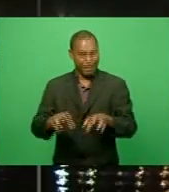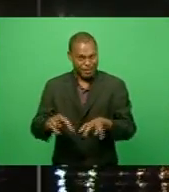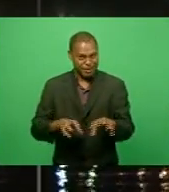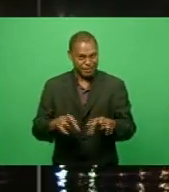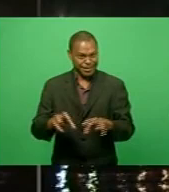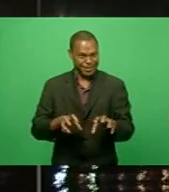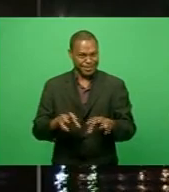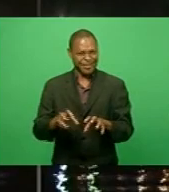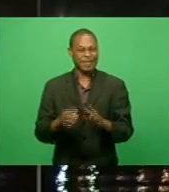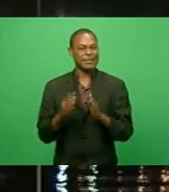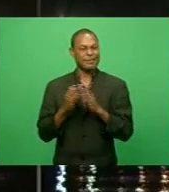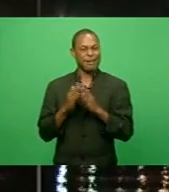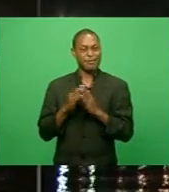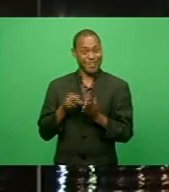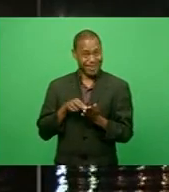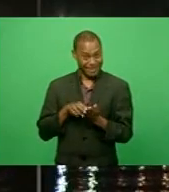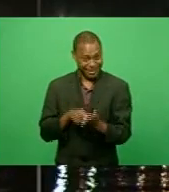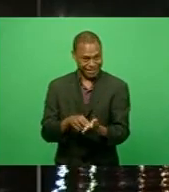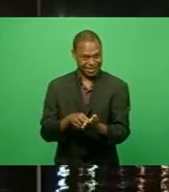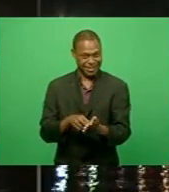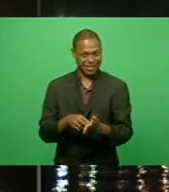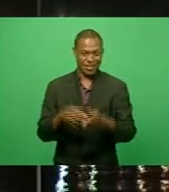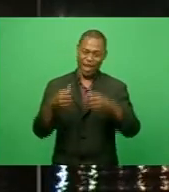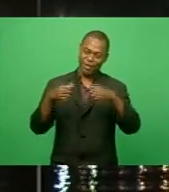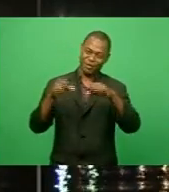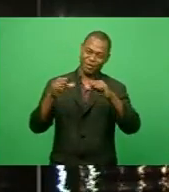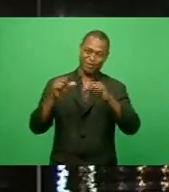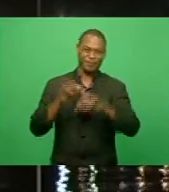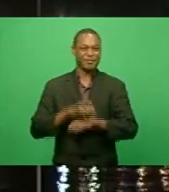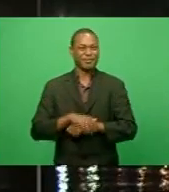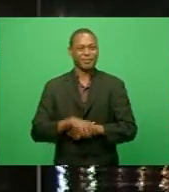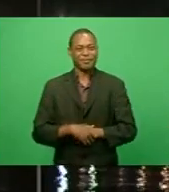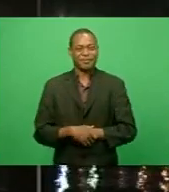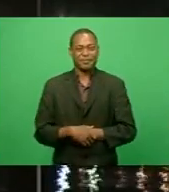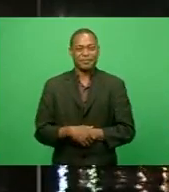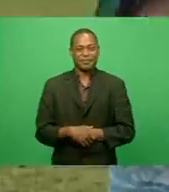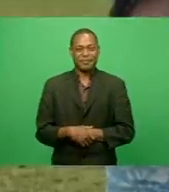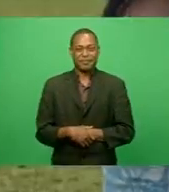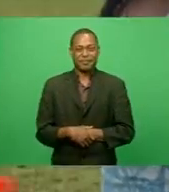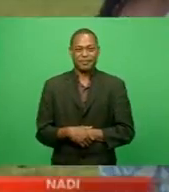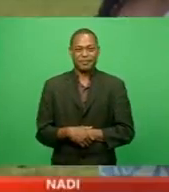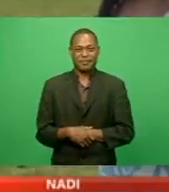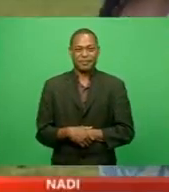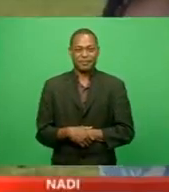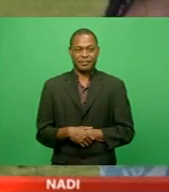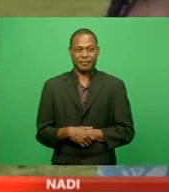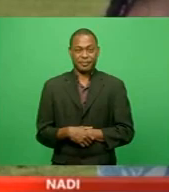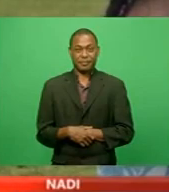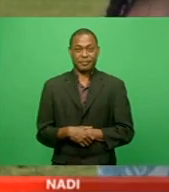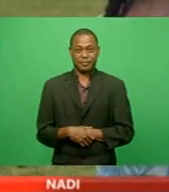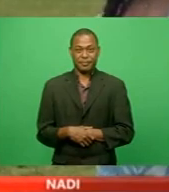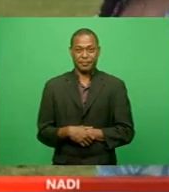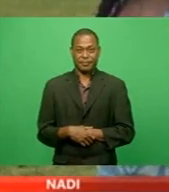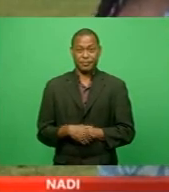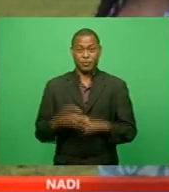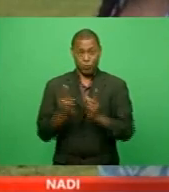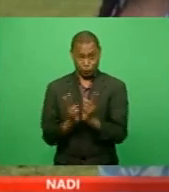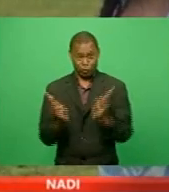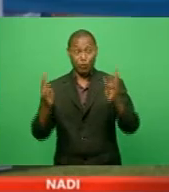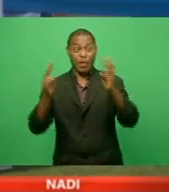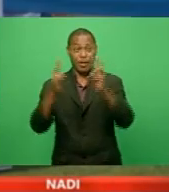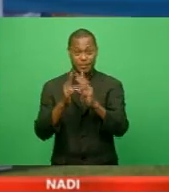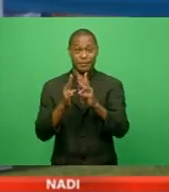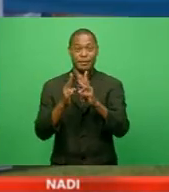in the jet-set town has been achieved. Felipe Naikaso has more. The organizers of the UN